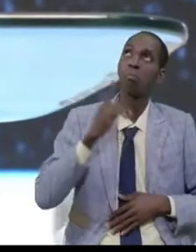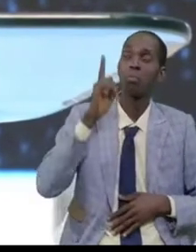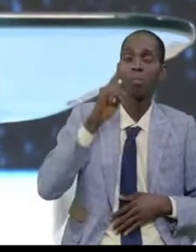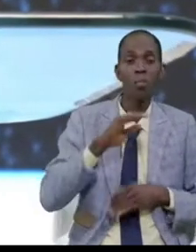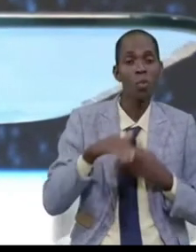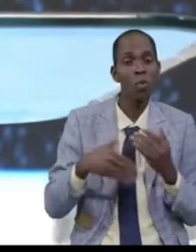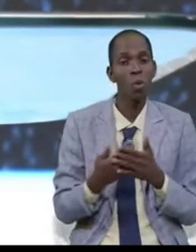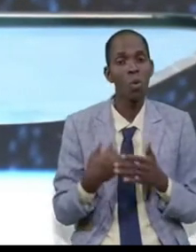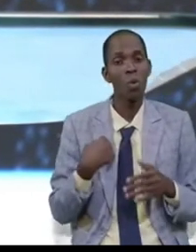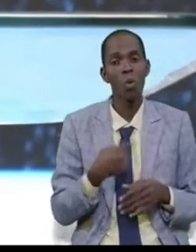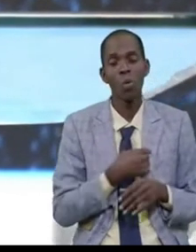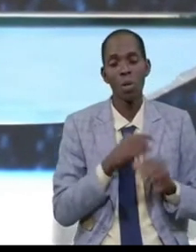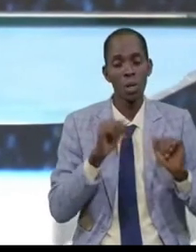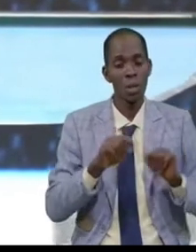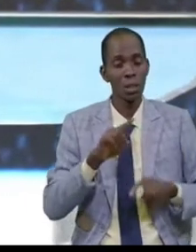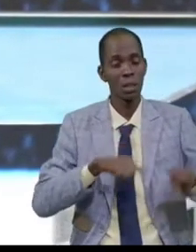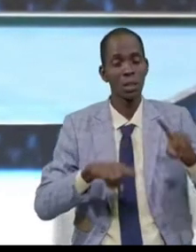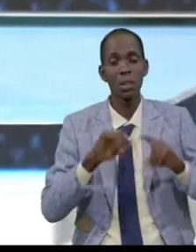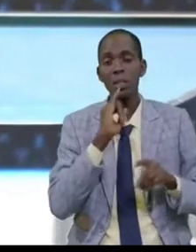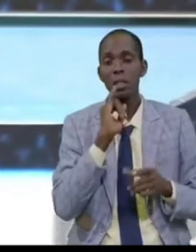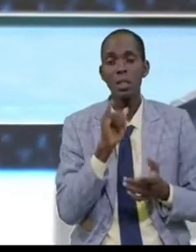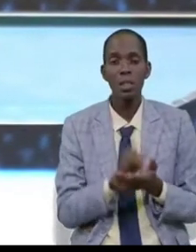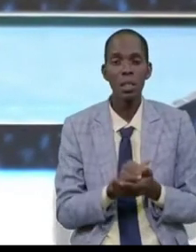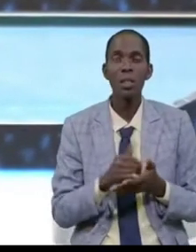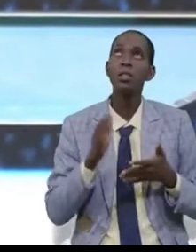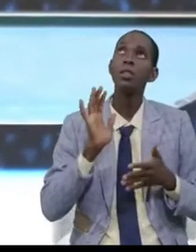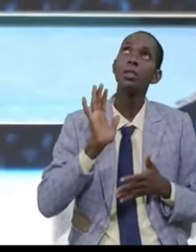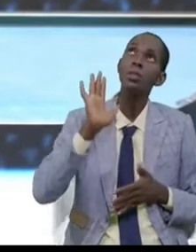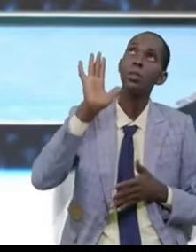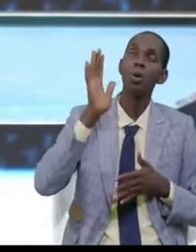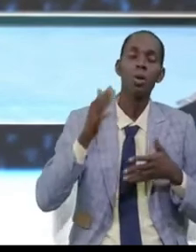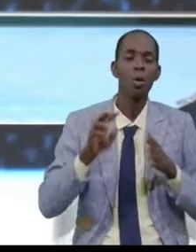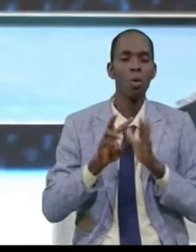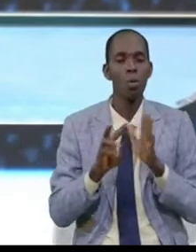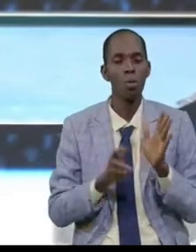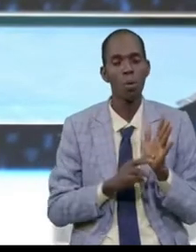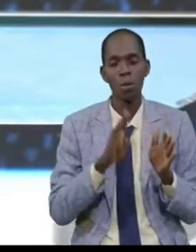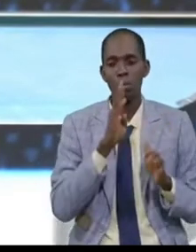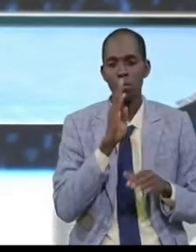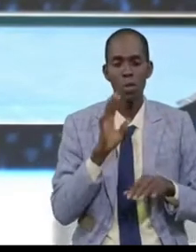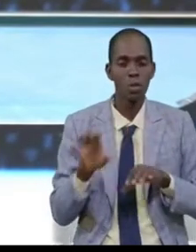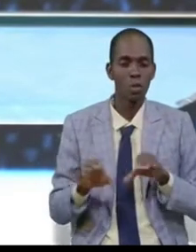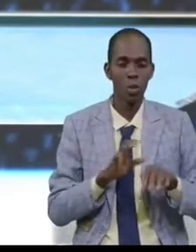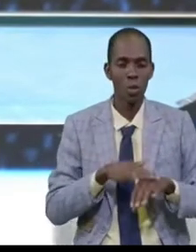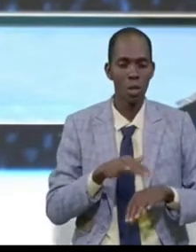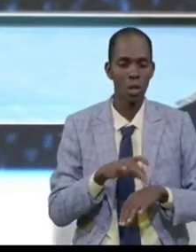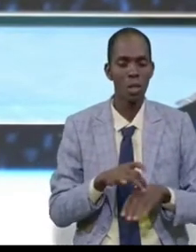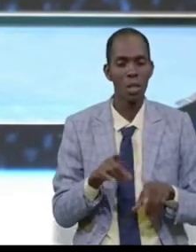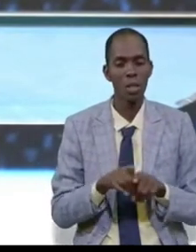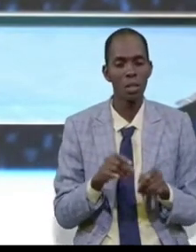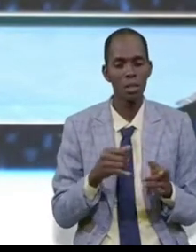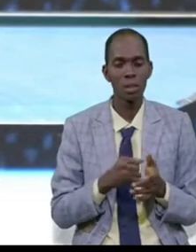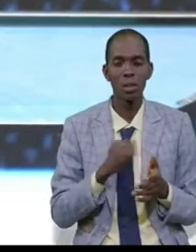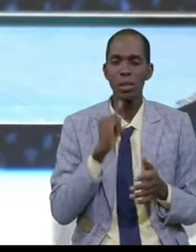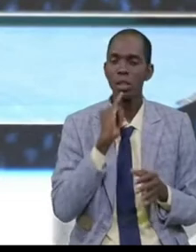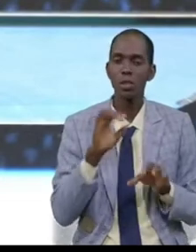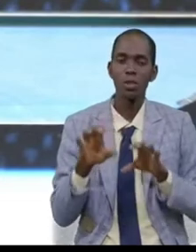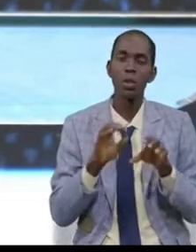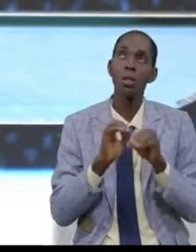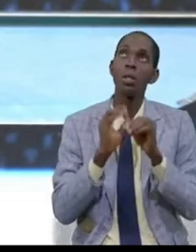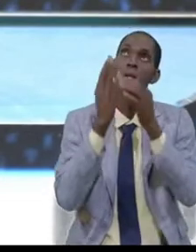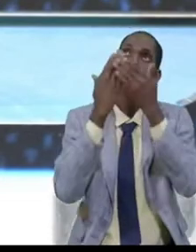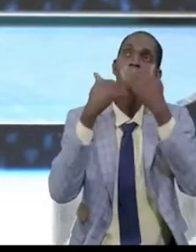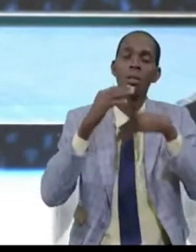say is that will be done on earth as it is done in heaven. In Romans